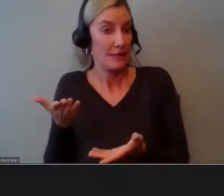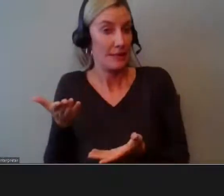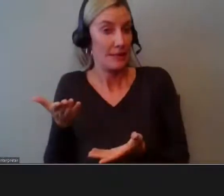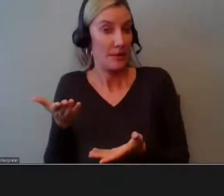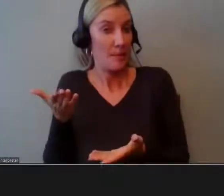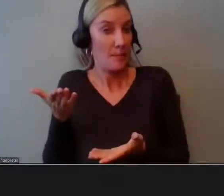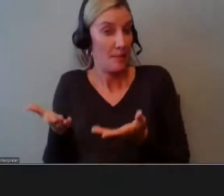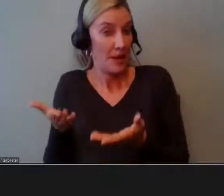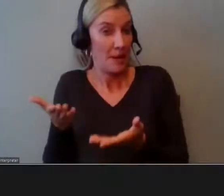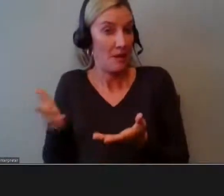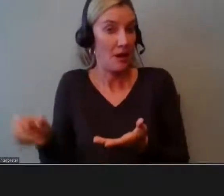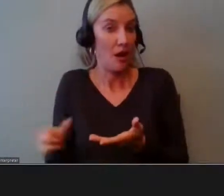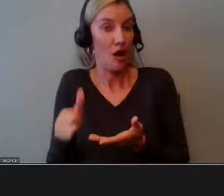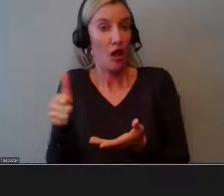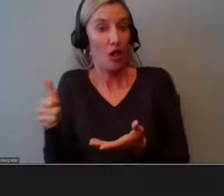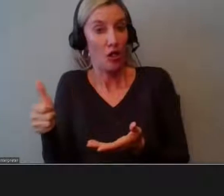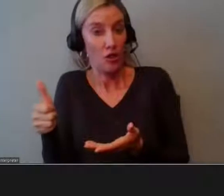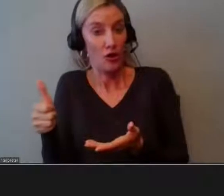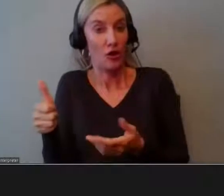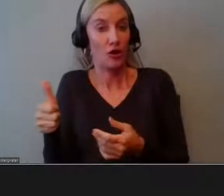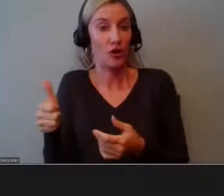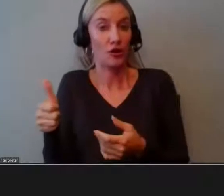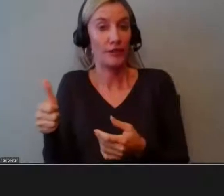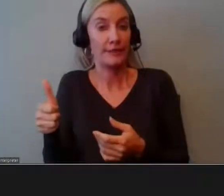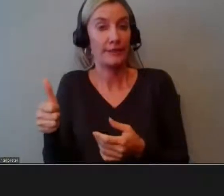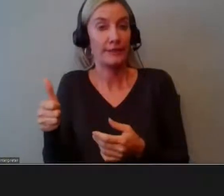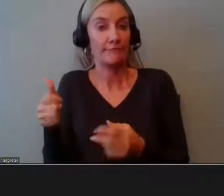illness that caused the death as well?